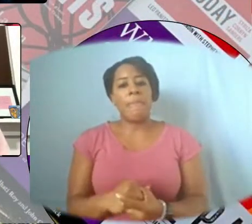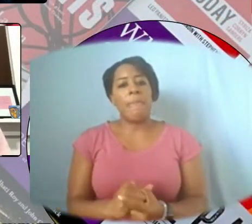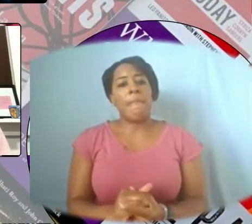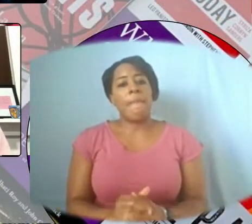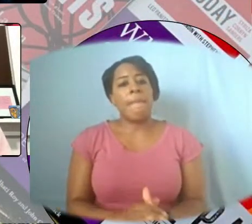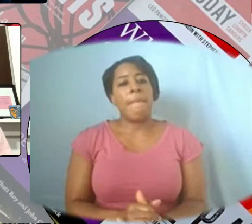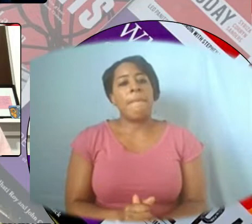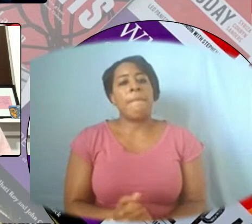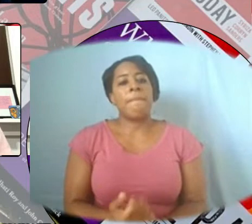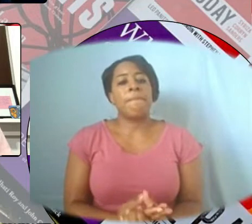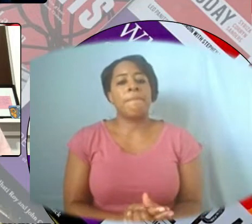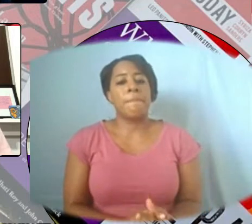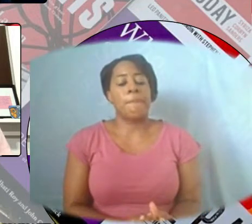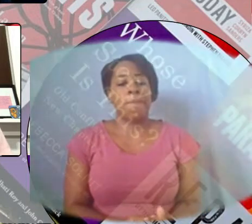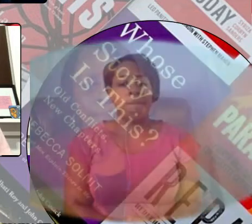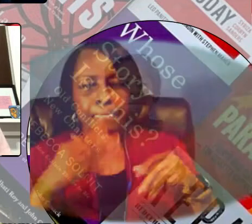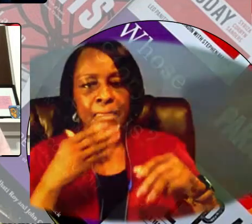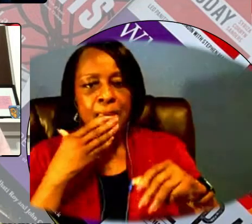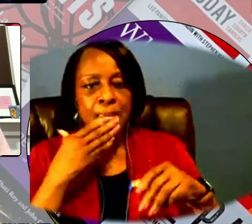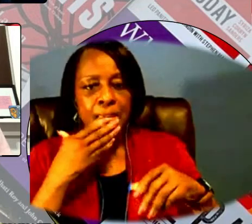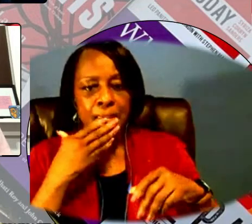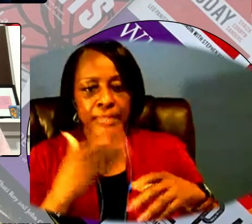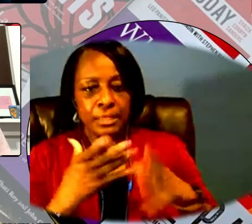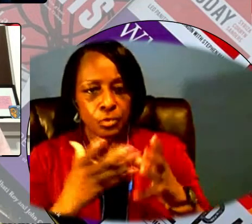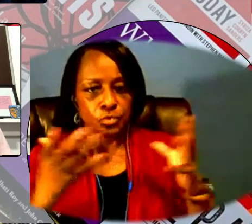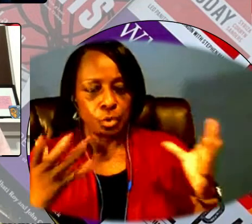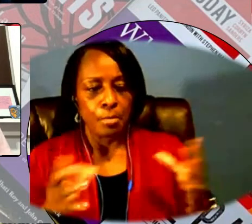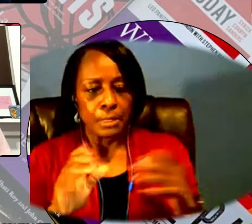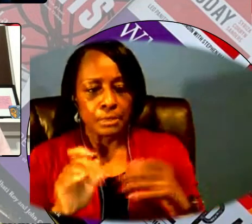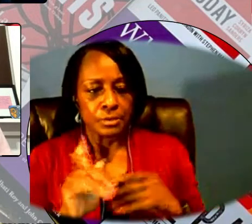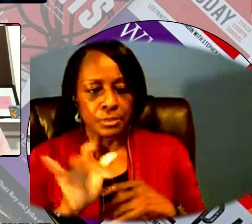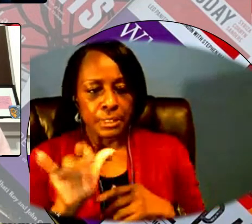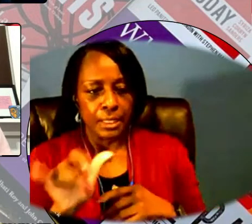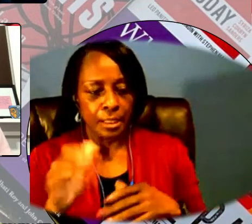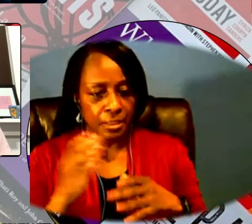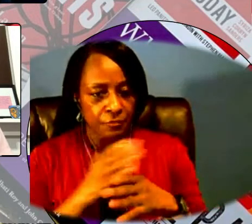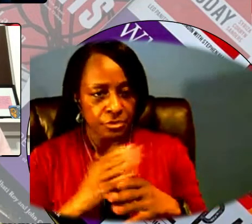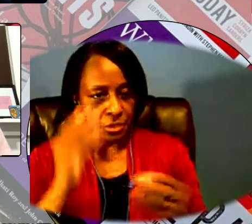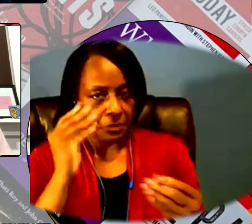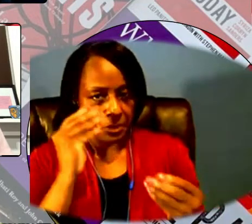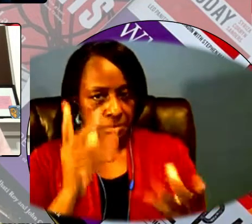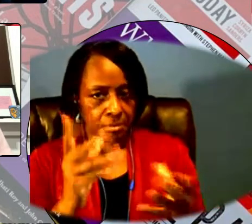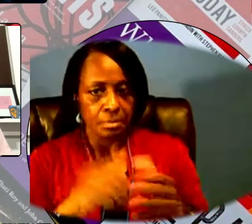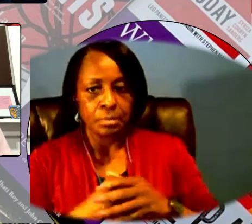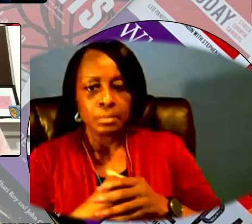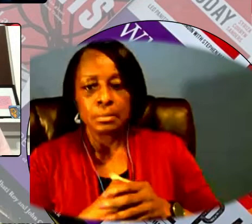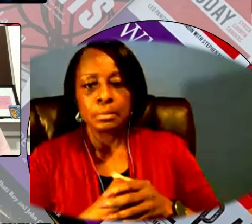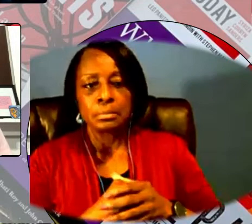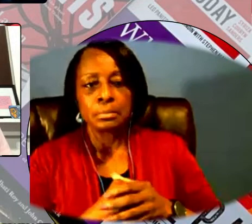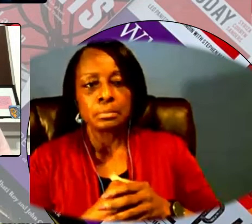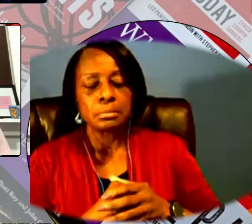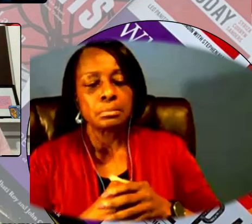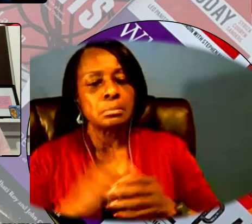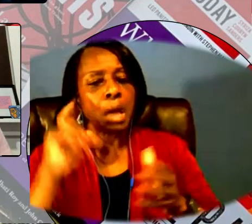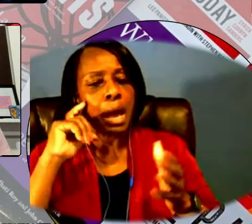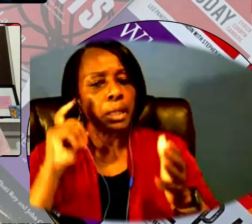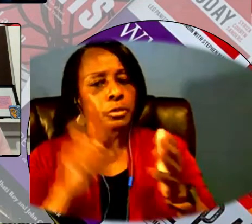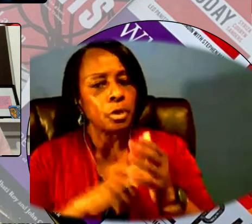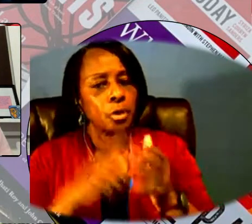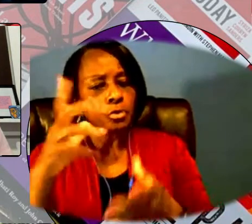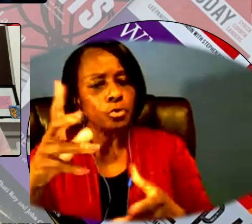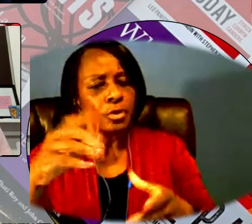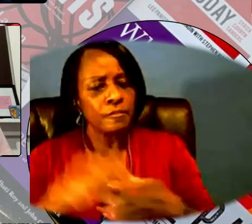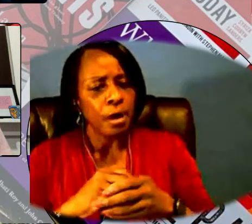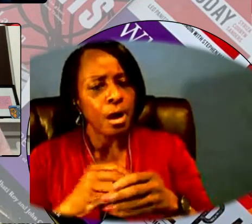Thank you so much, Kelly, for sharing that. And one of the things that your contribution made me think